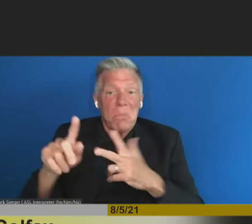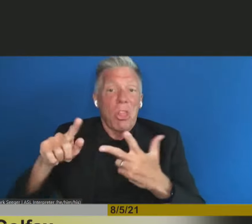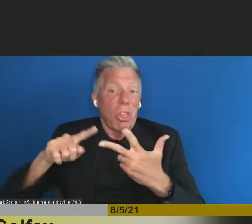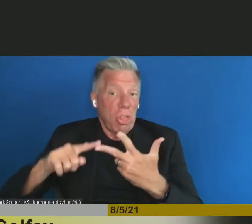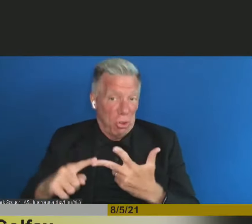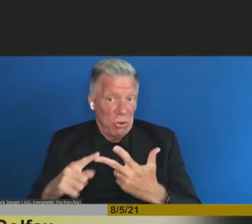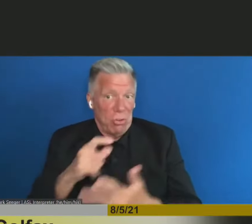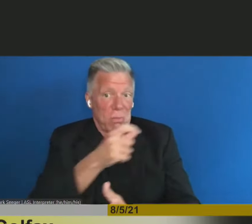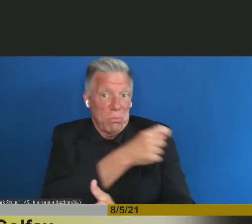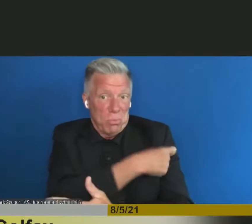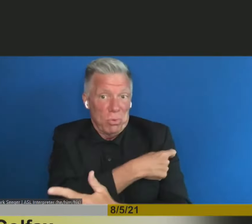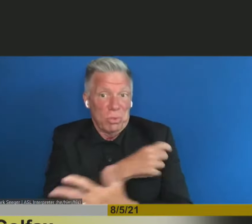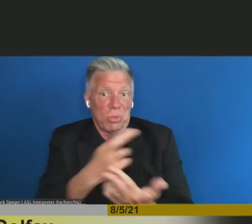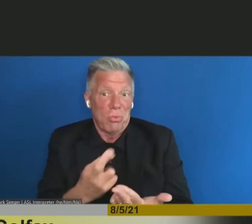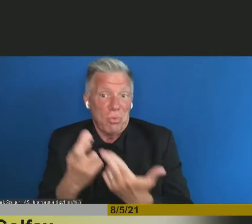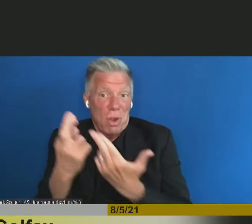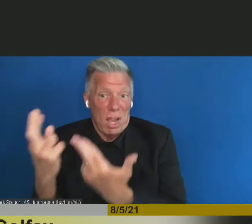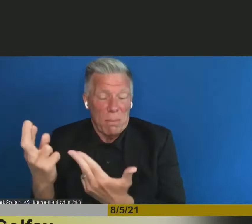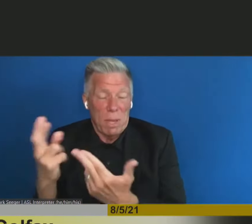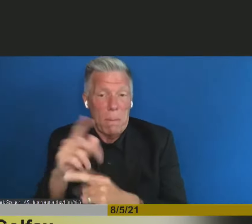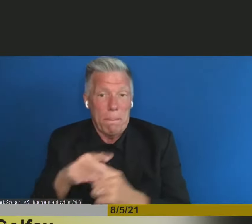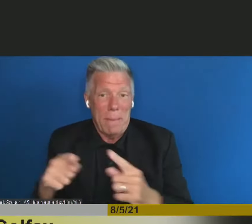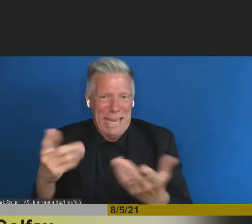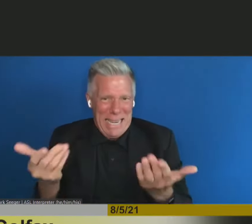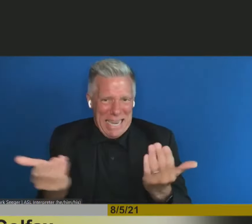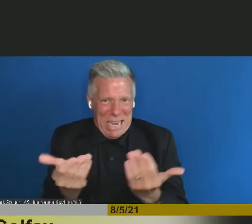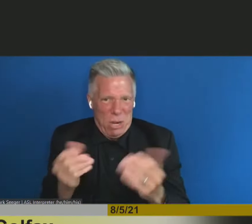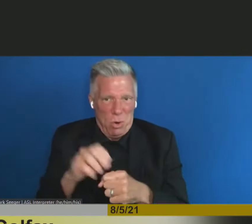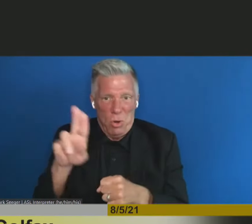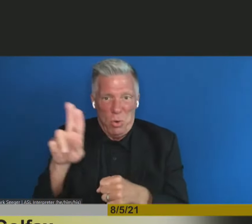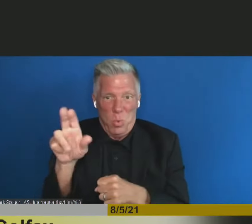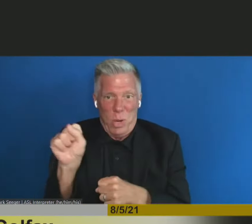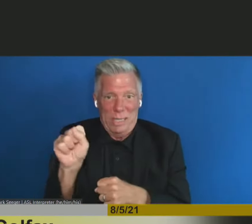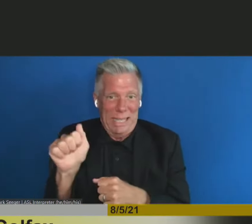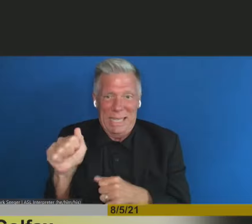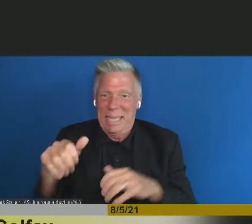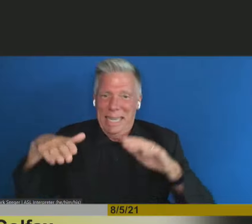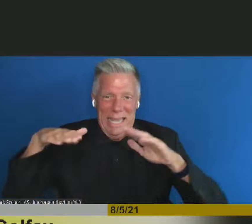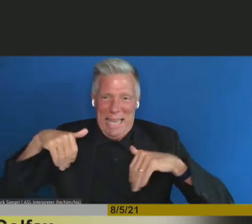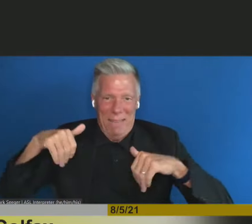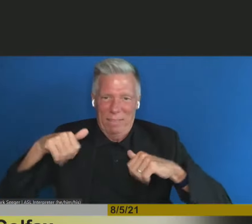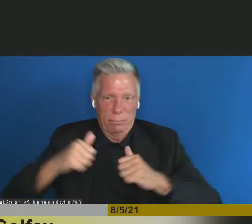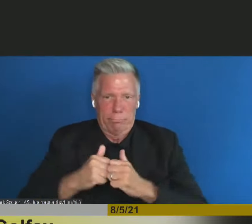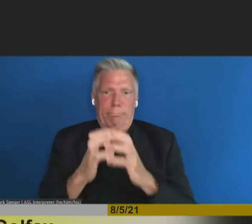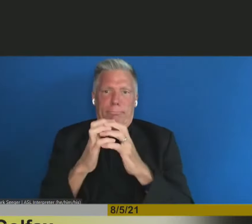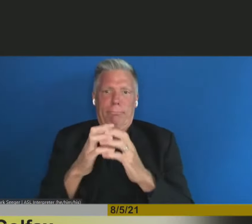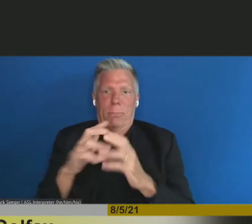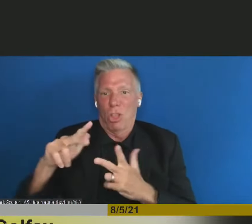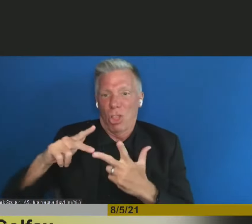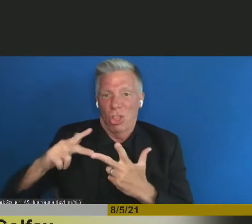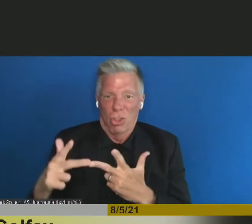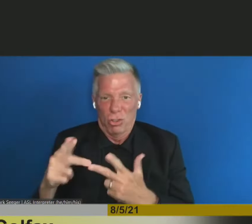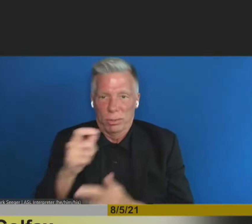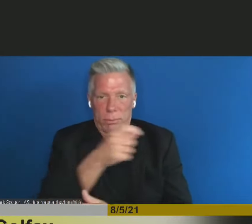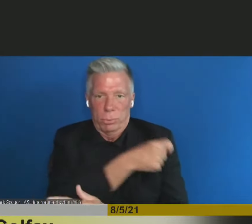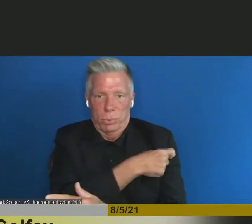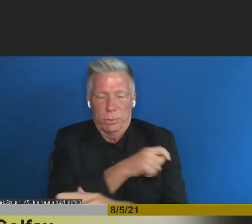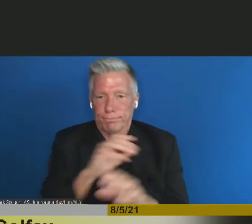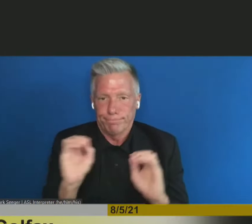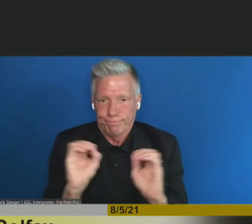would be recommended, but again, in the United States, that's not the case. Now, there has been